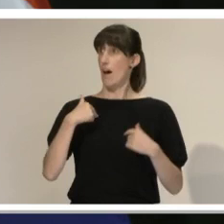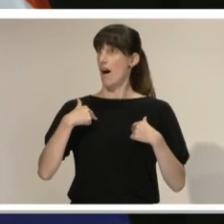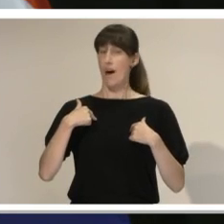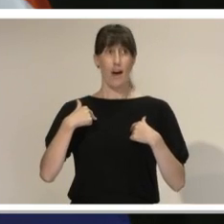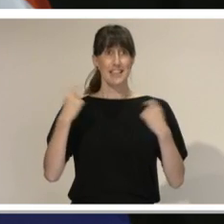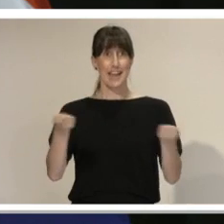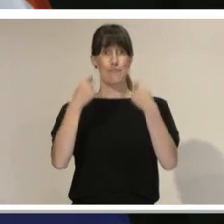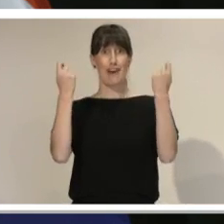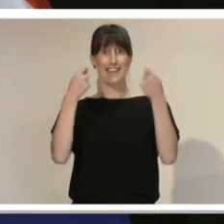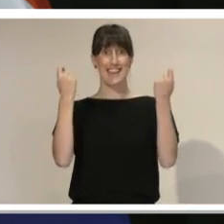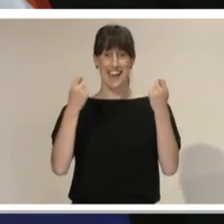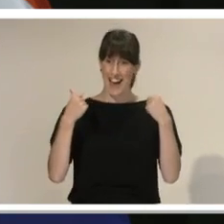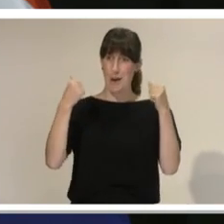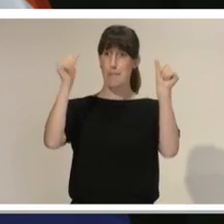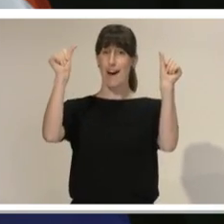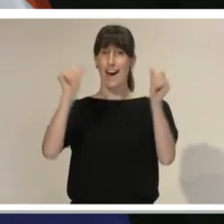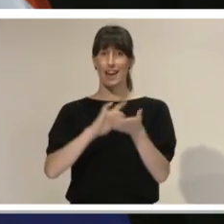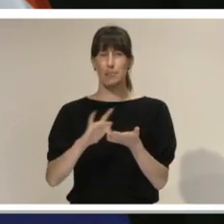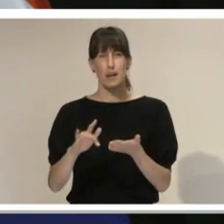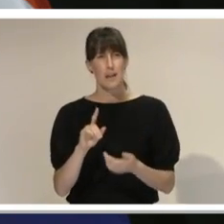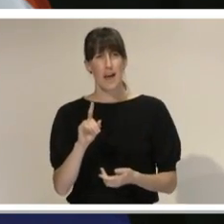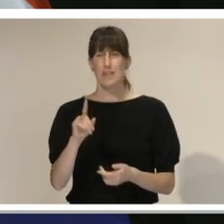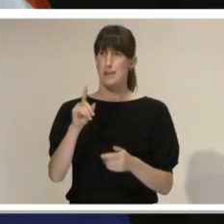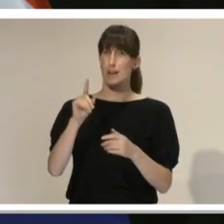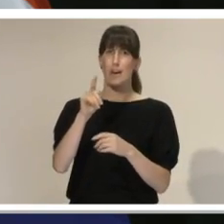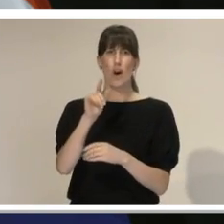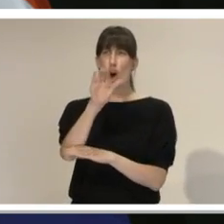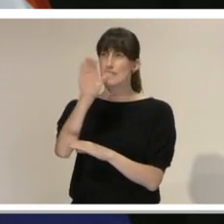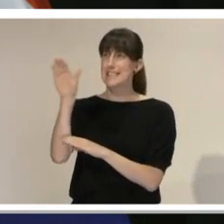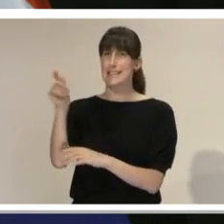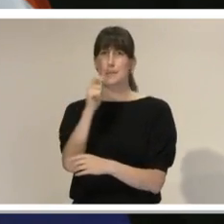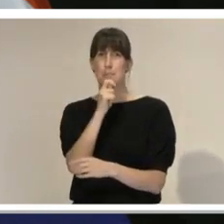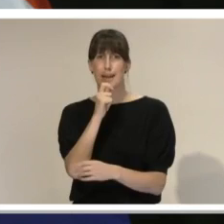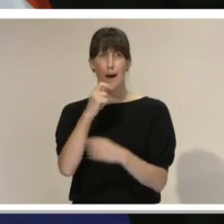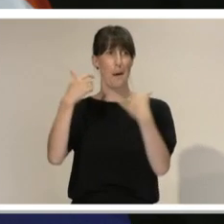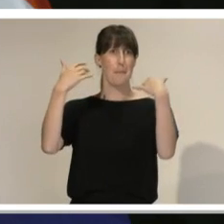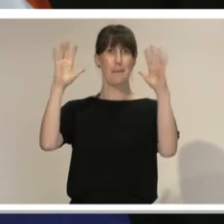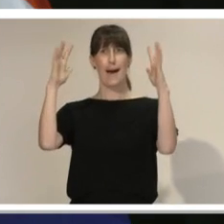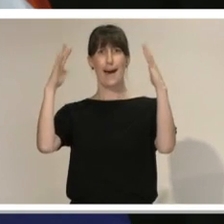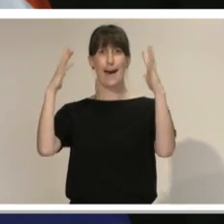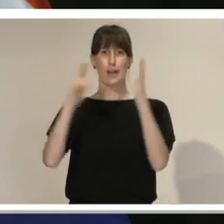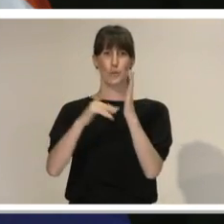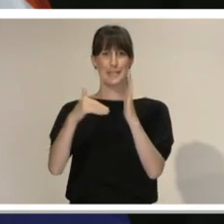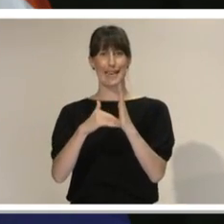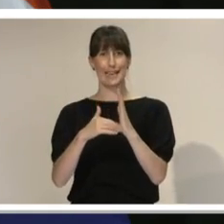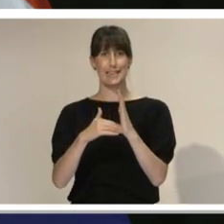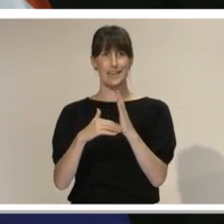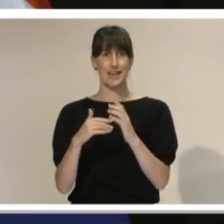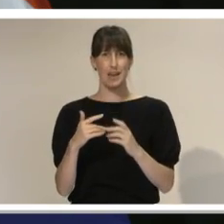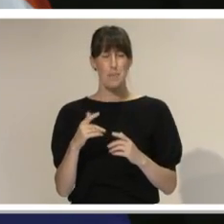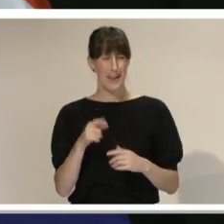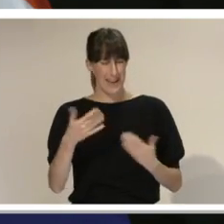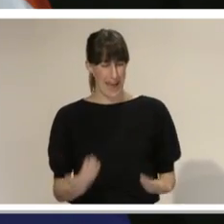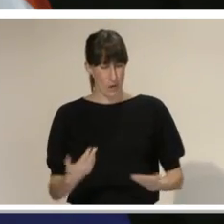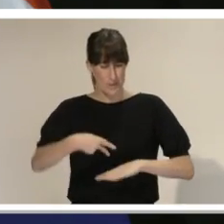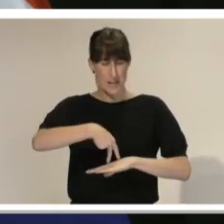there. As Jess says, the New York Times is running big headlines saying New Zealand's eliminated the virus, and then today you're standing up here saying, no, that was just under level 4,